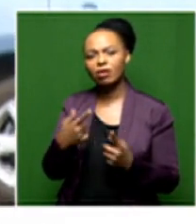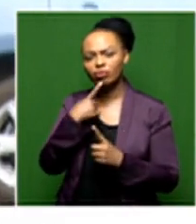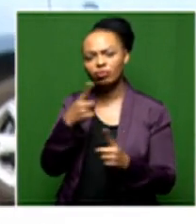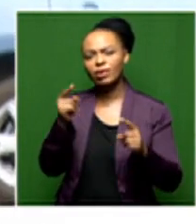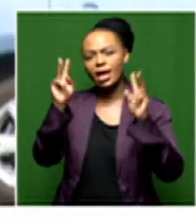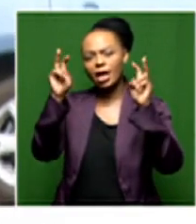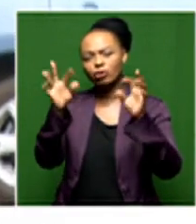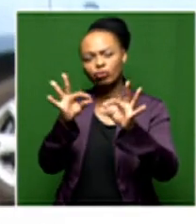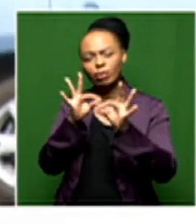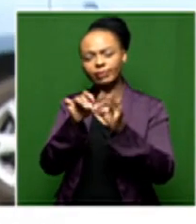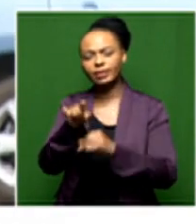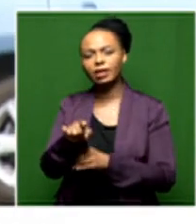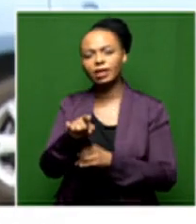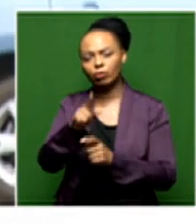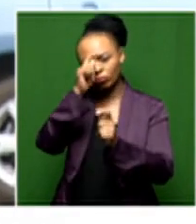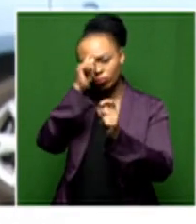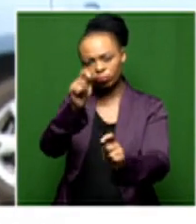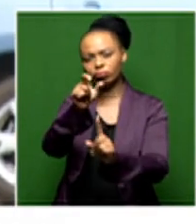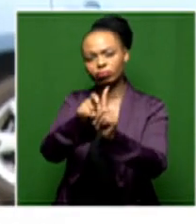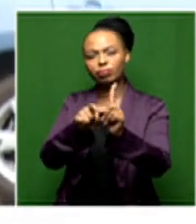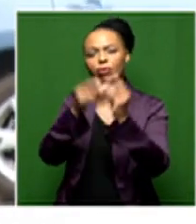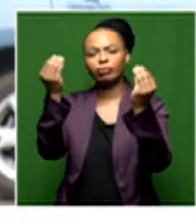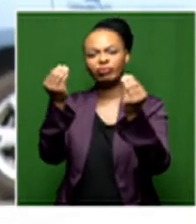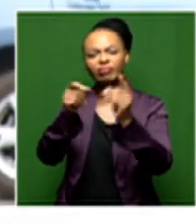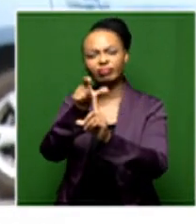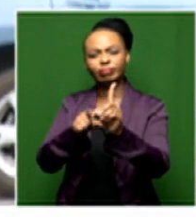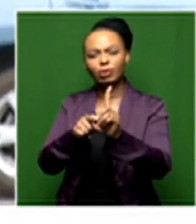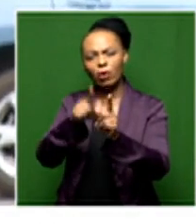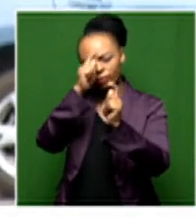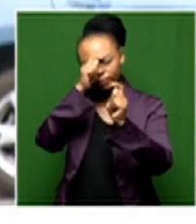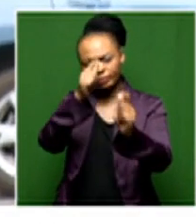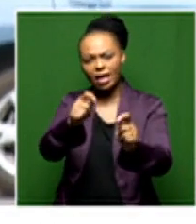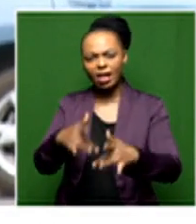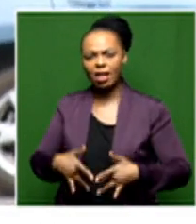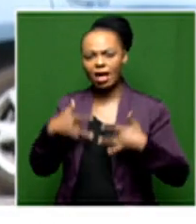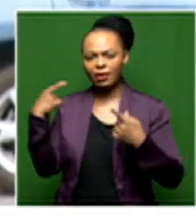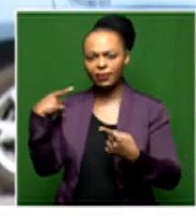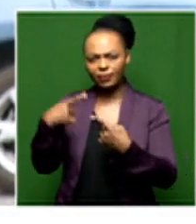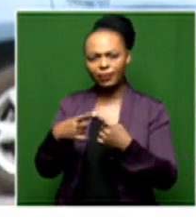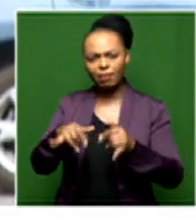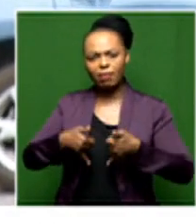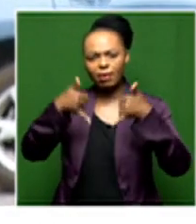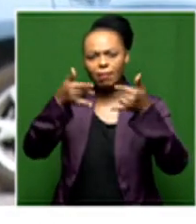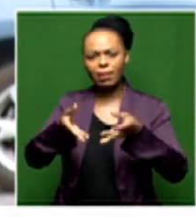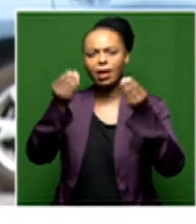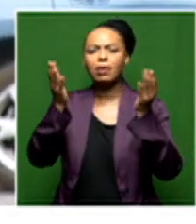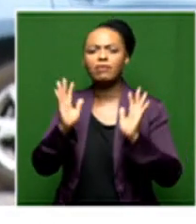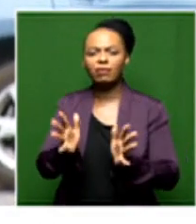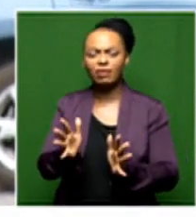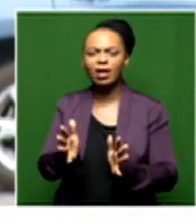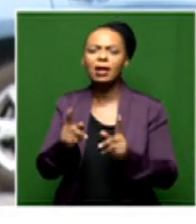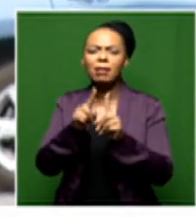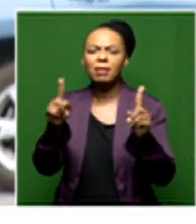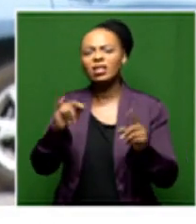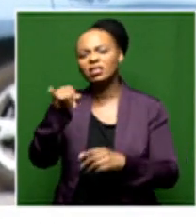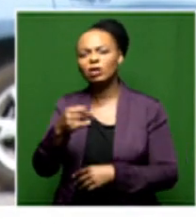like this, on honoring icons. He was honored a lifetime achievement 2 years back, and but how do we just